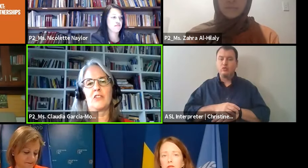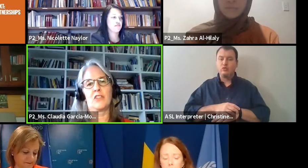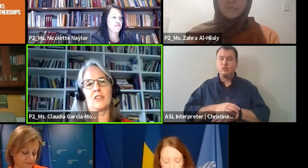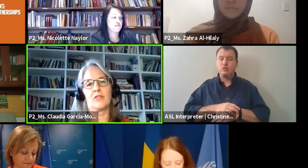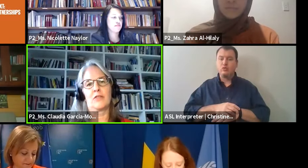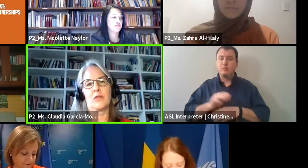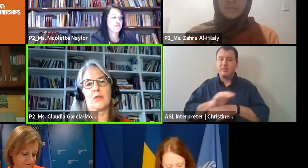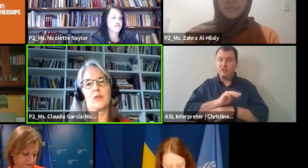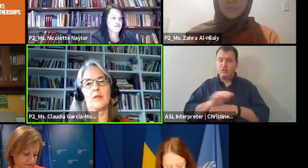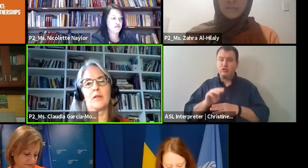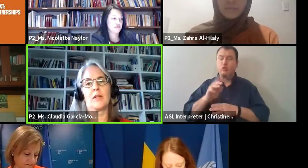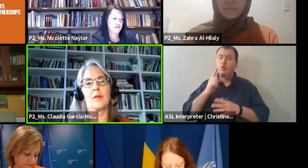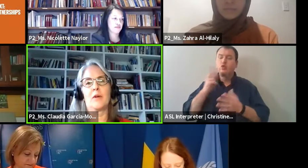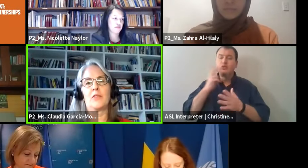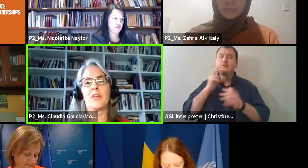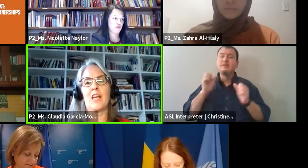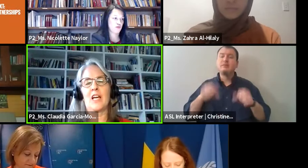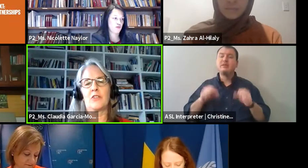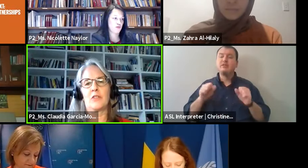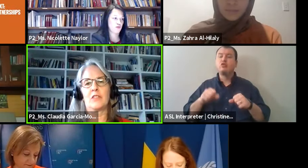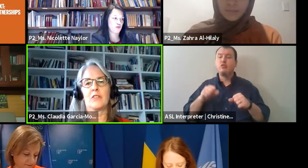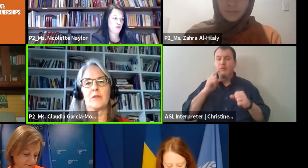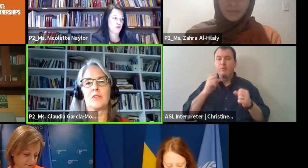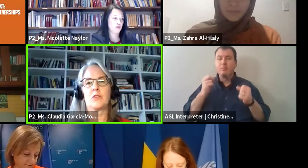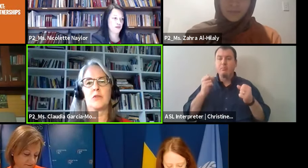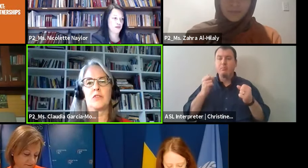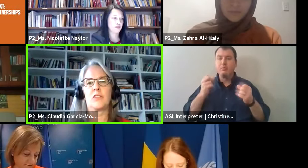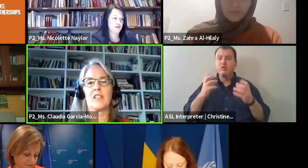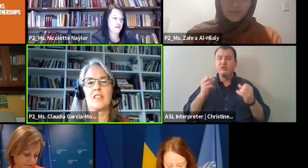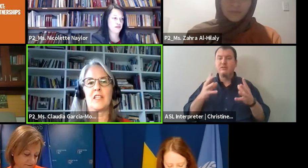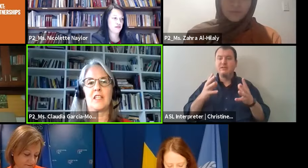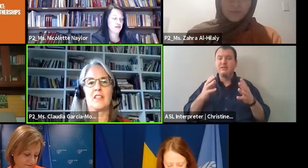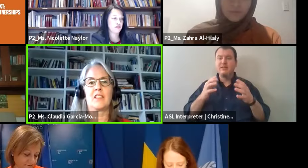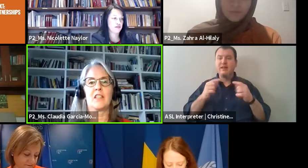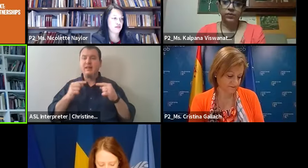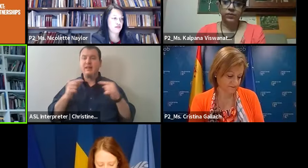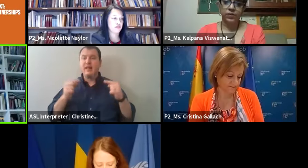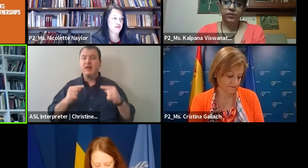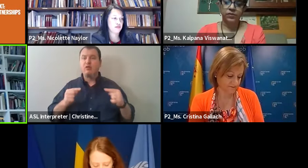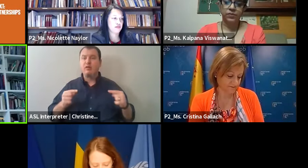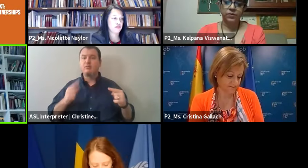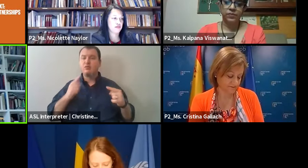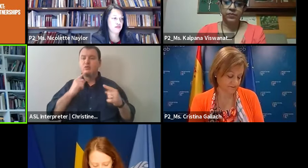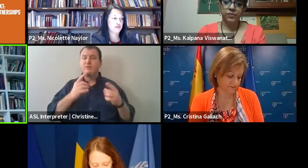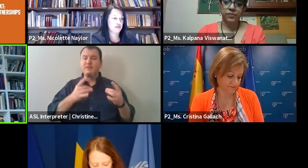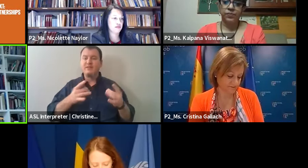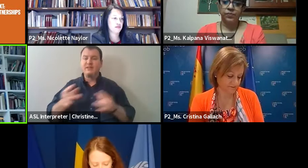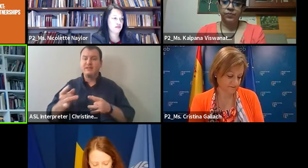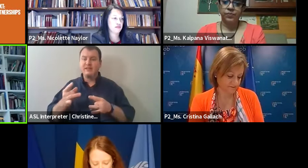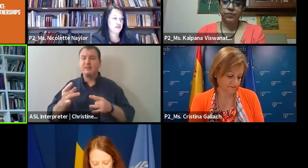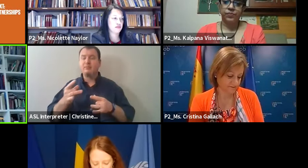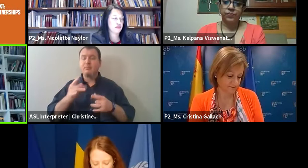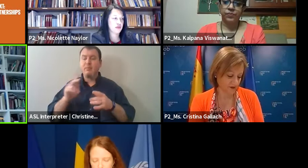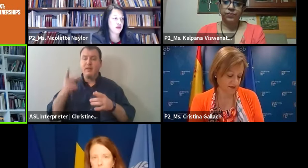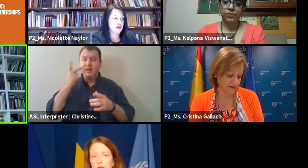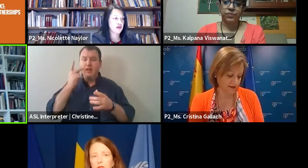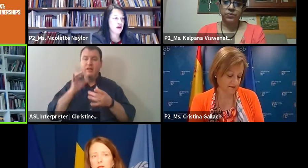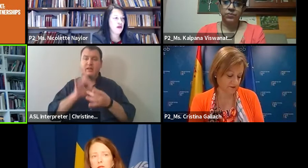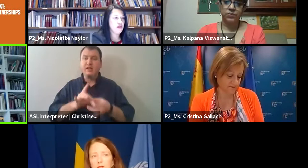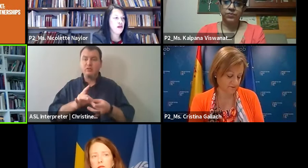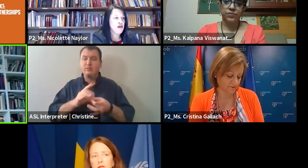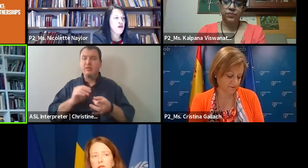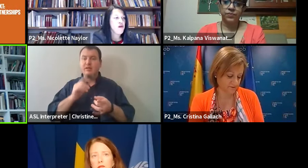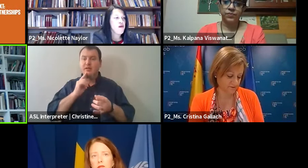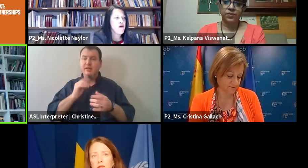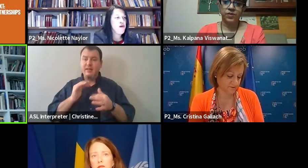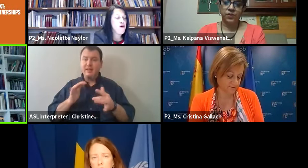the potential for multilateralism to facilitate political engagement and the